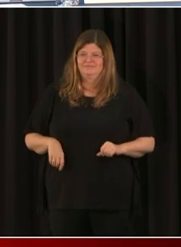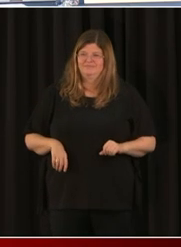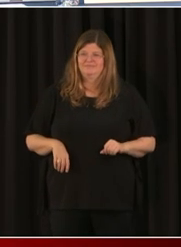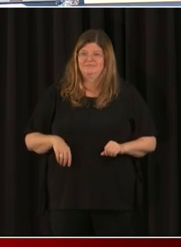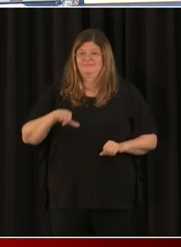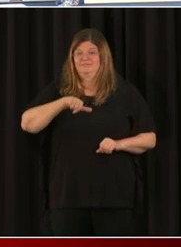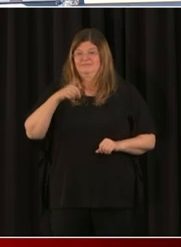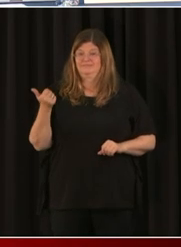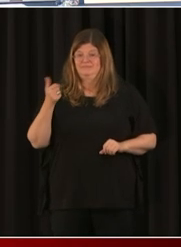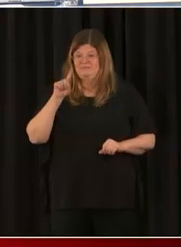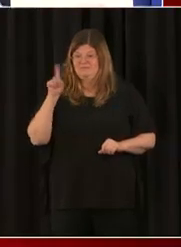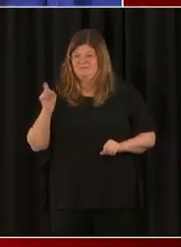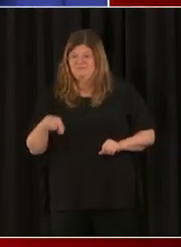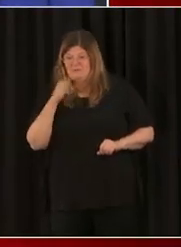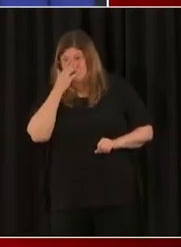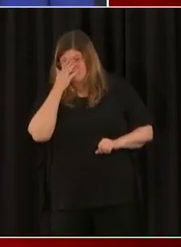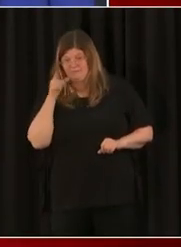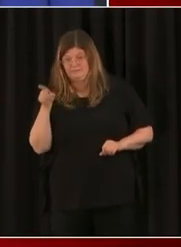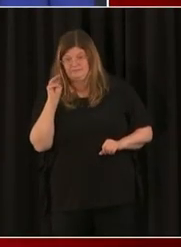Mark?